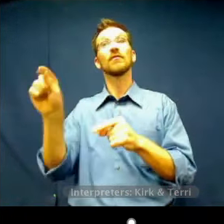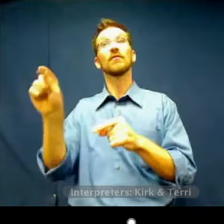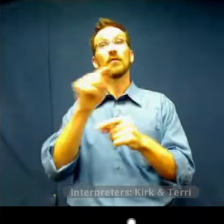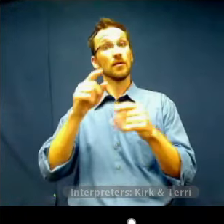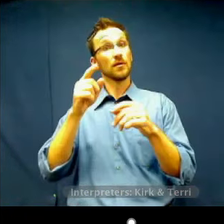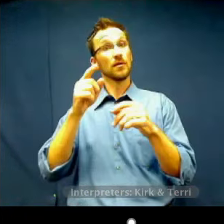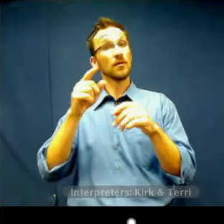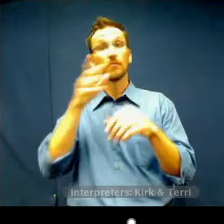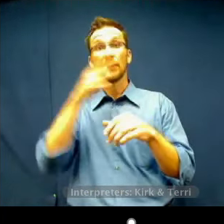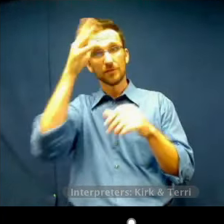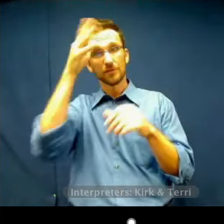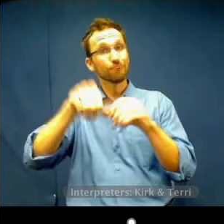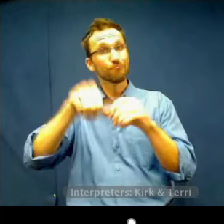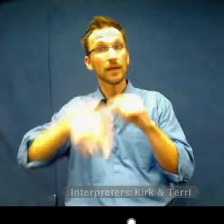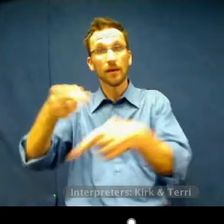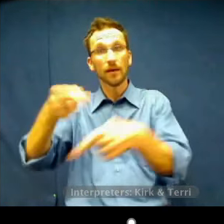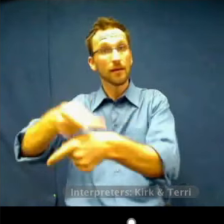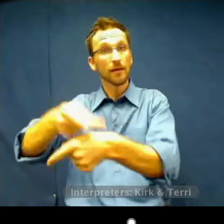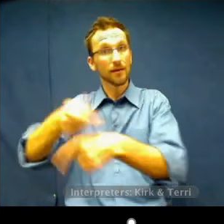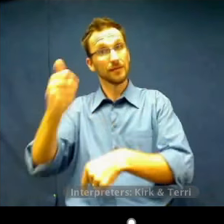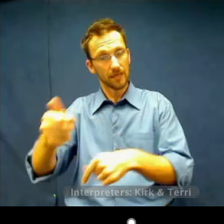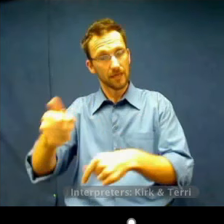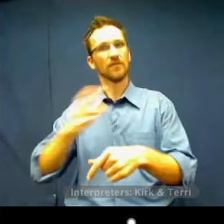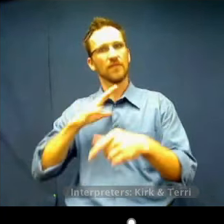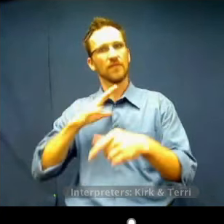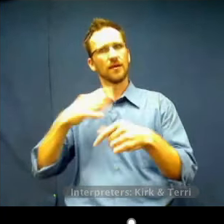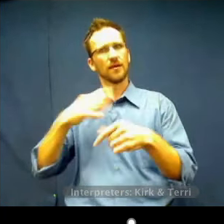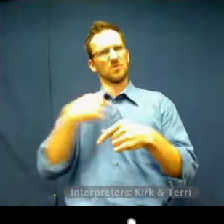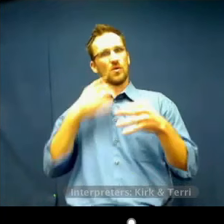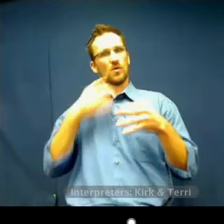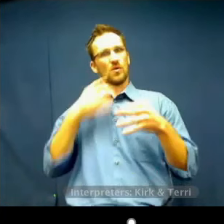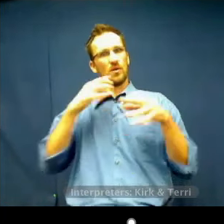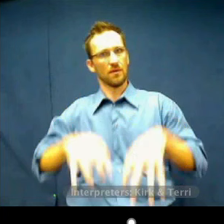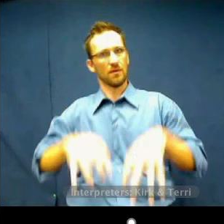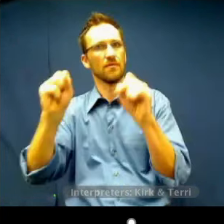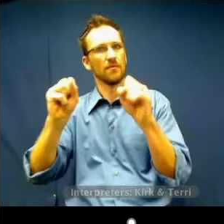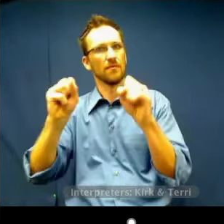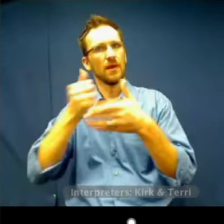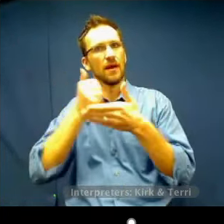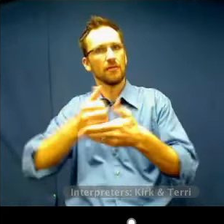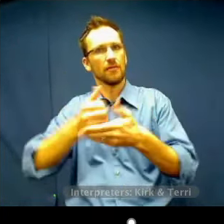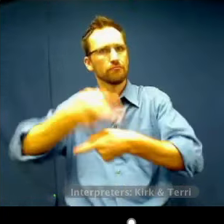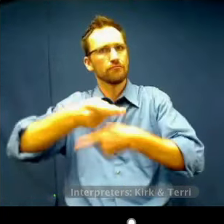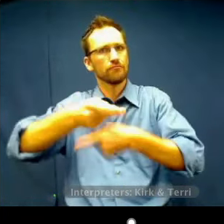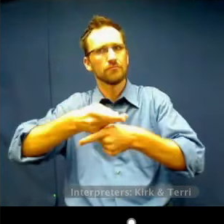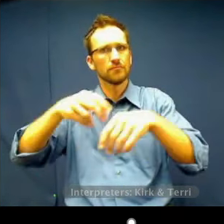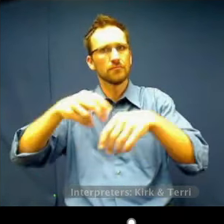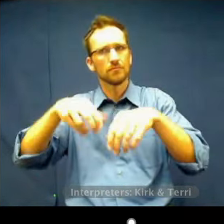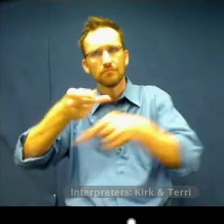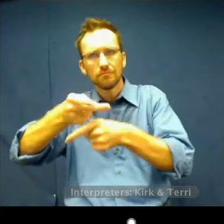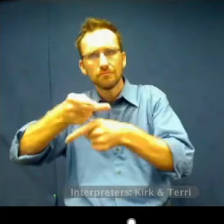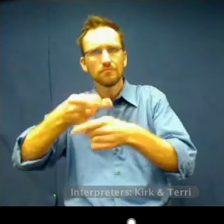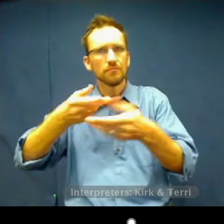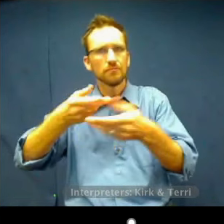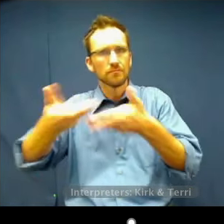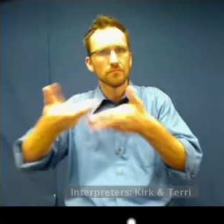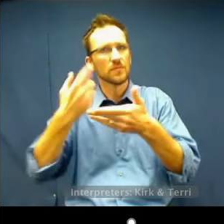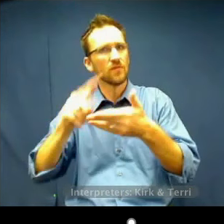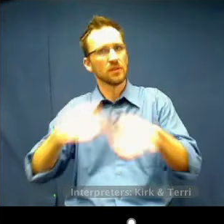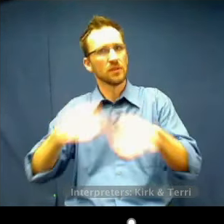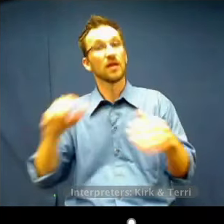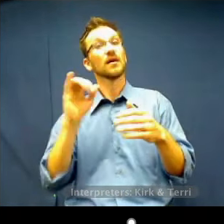state the right to intervene in the family for the sake of the children. It's the basis of this abuse and neglect system. Abuse and